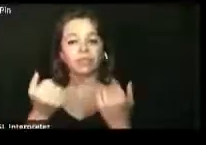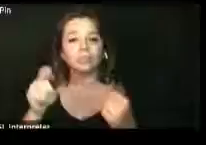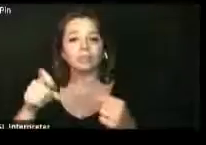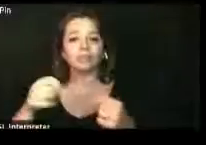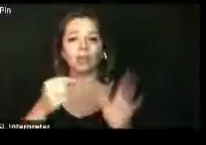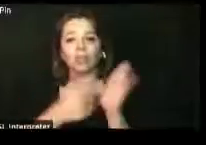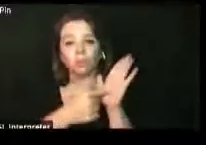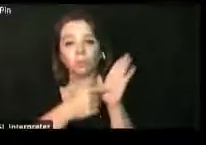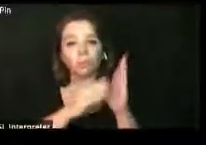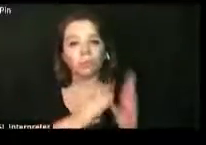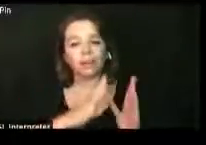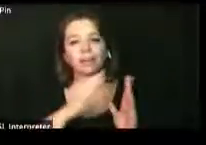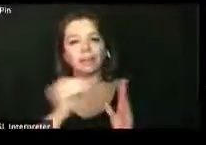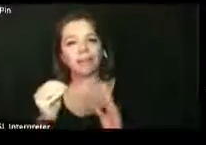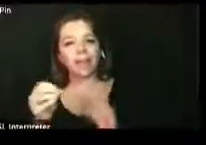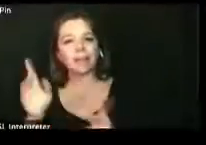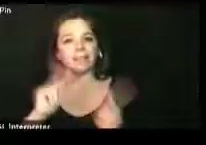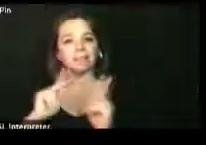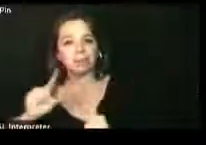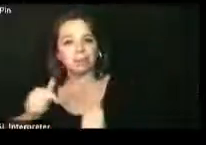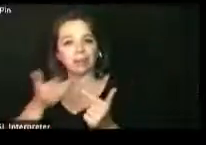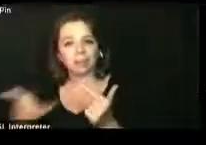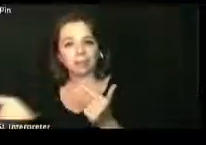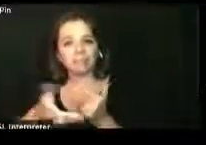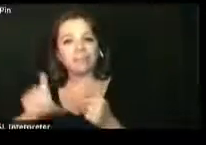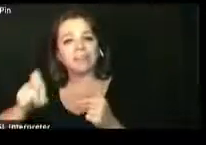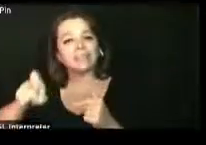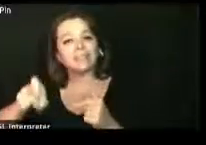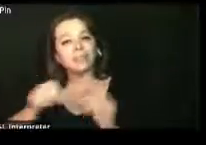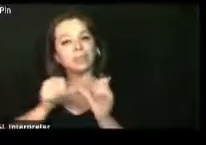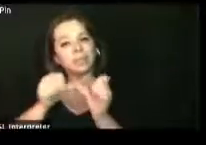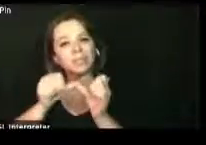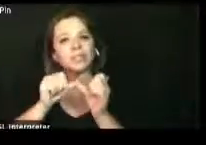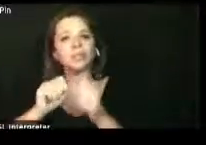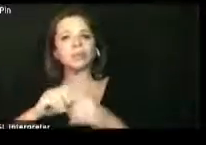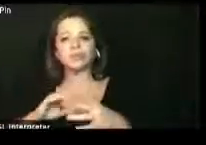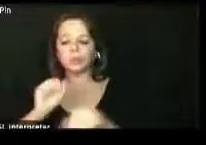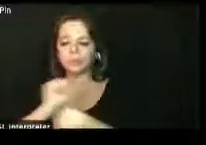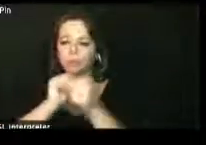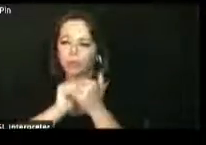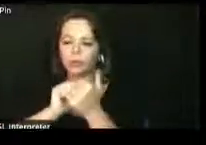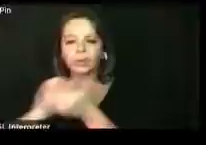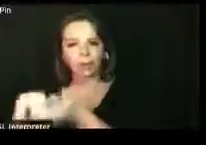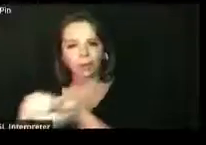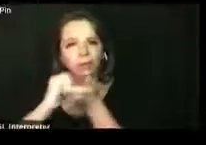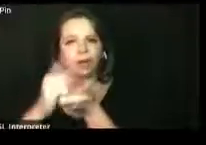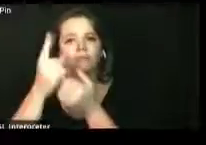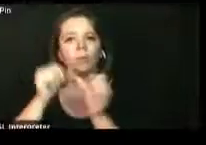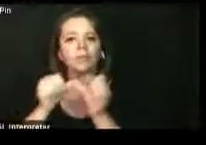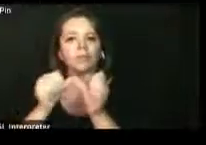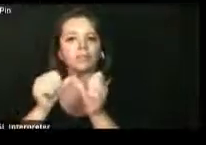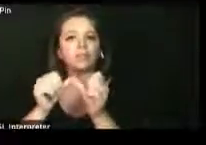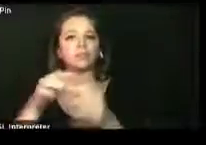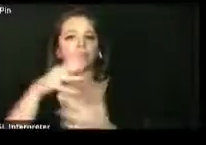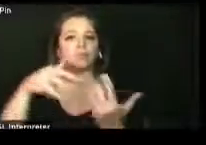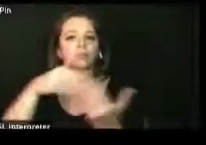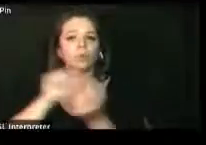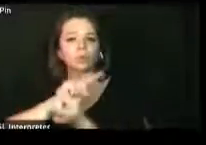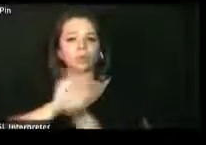can continue to organize for the much needed social change. Thank you for the opportunity to speak today.